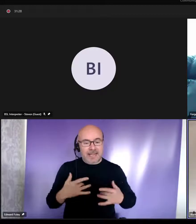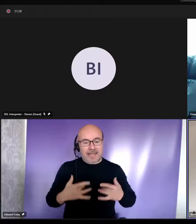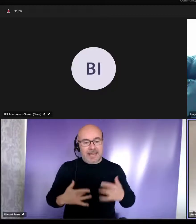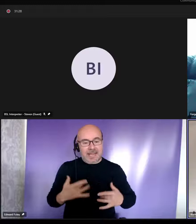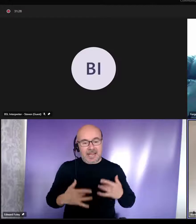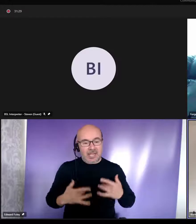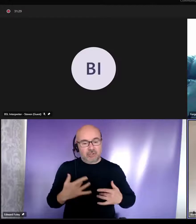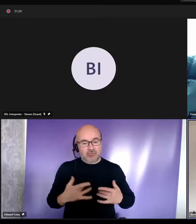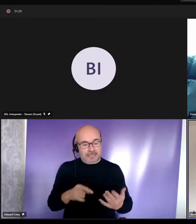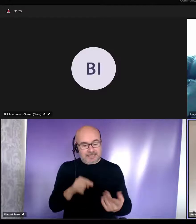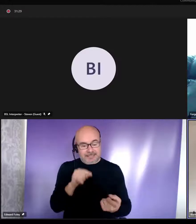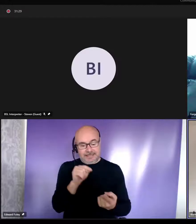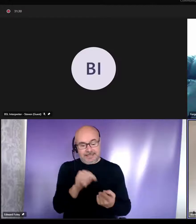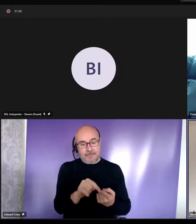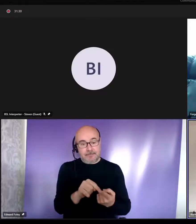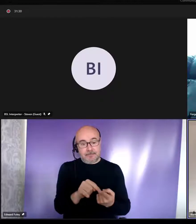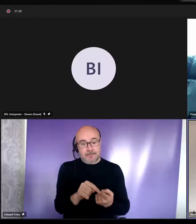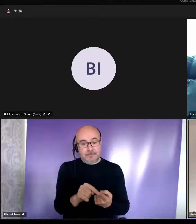of Interests.